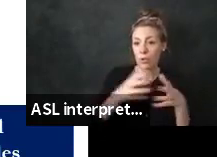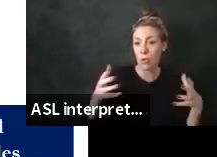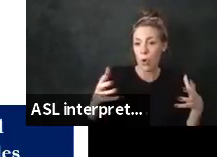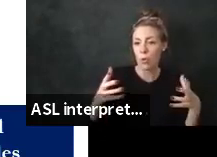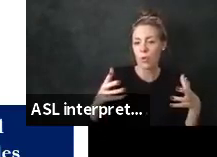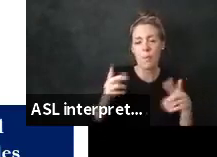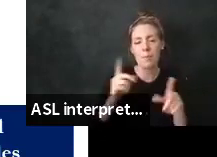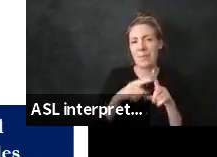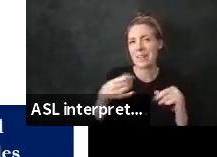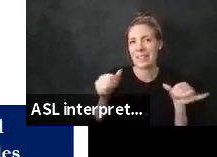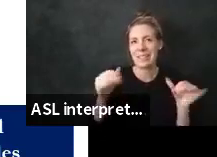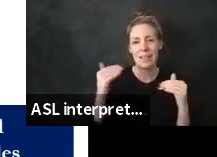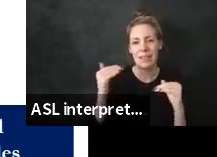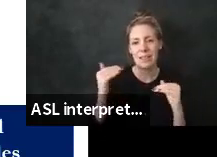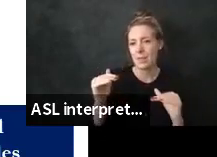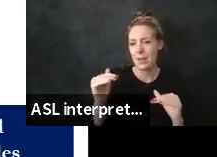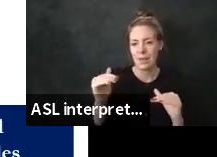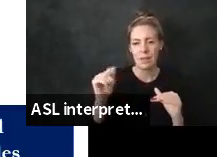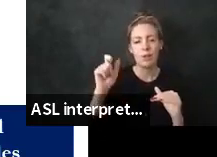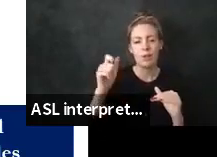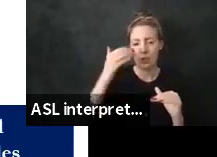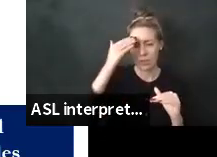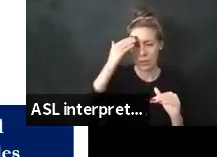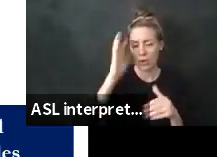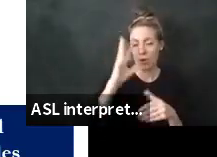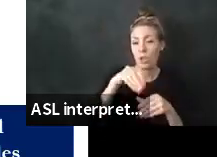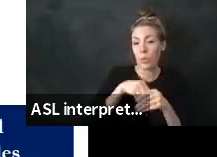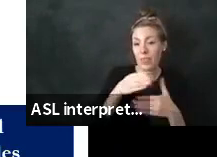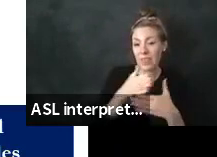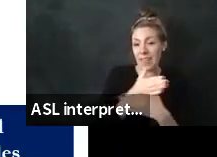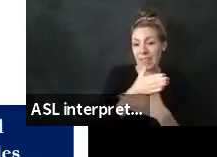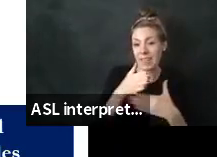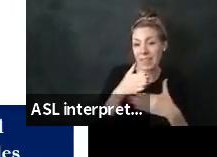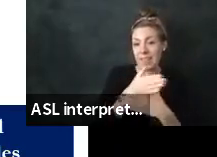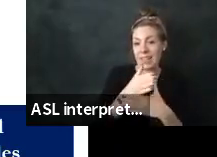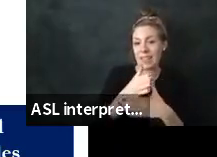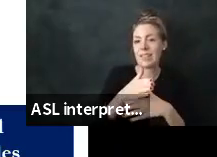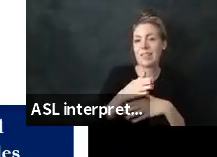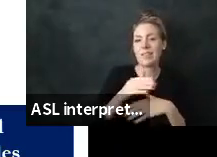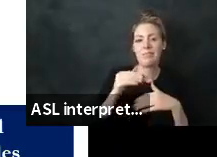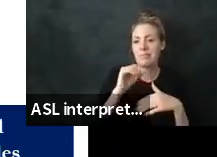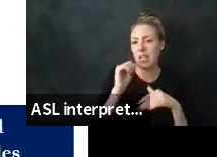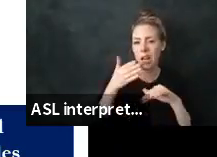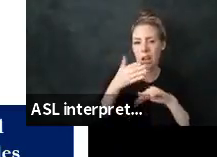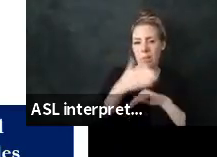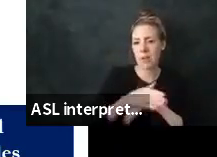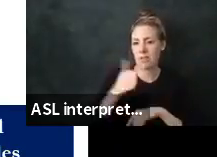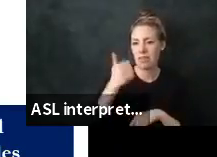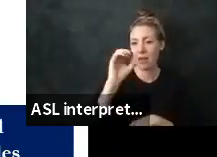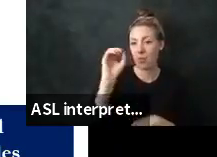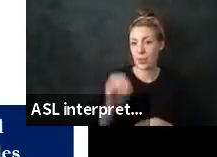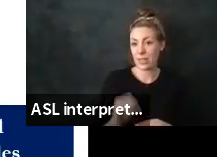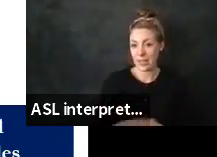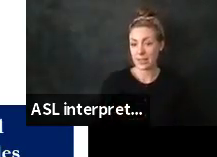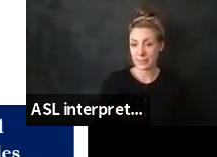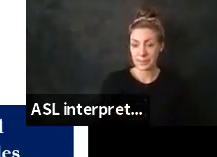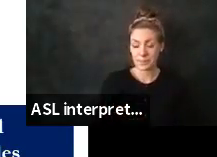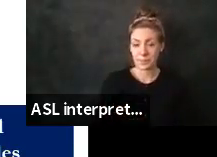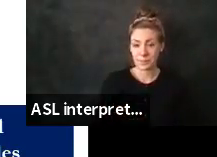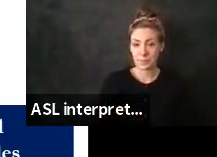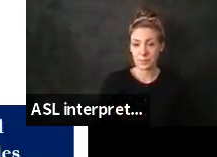limited. You still need to be within that percentage of no more than 10% deviation